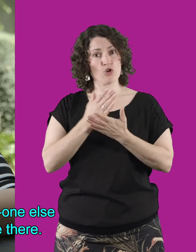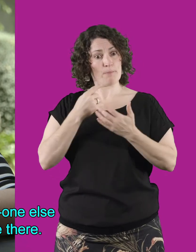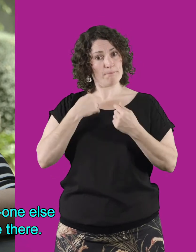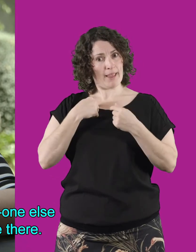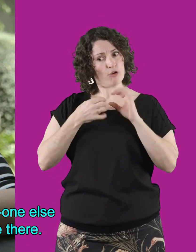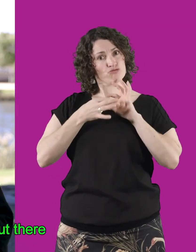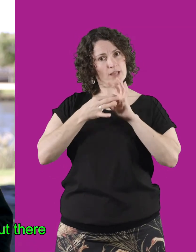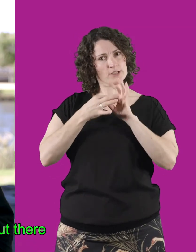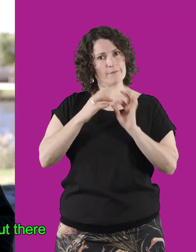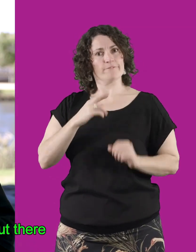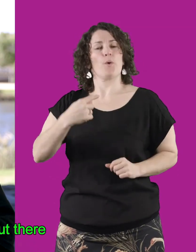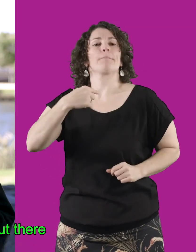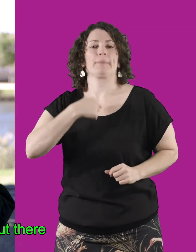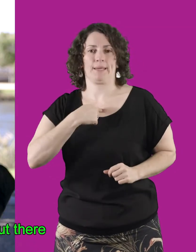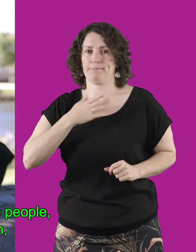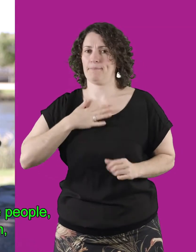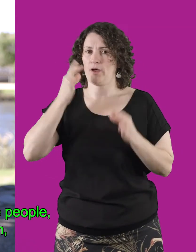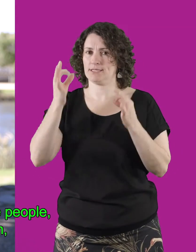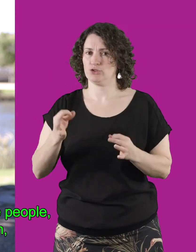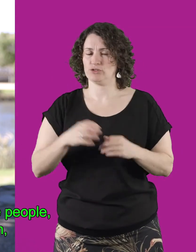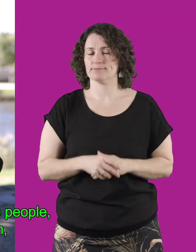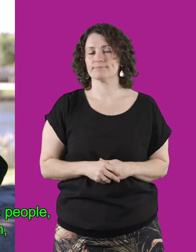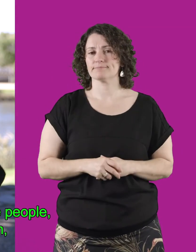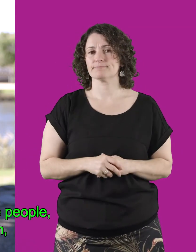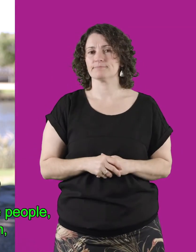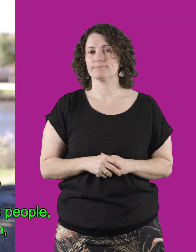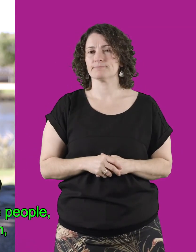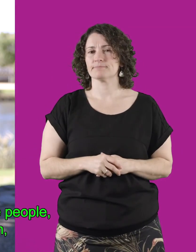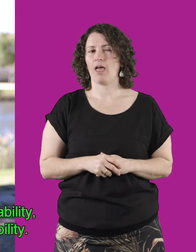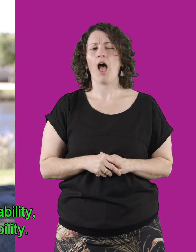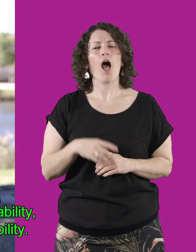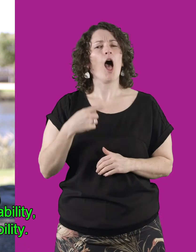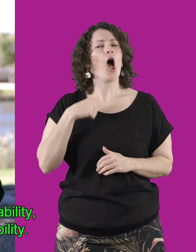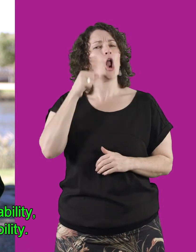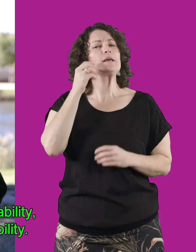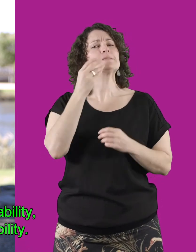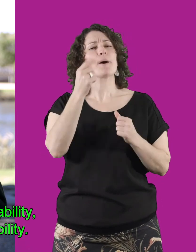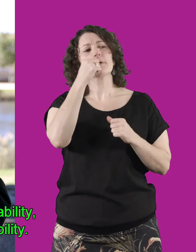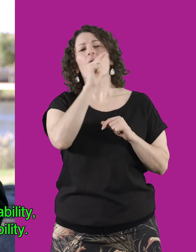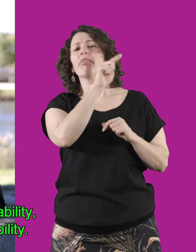making you be there. There is people out there that would believe people and women with